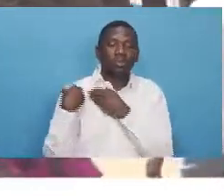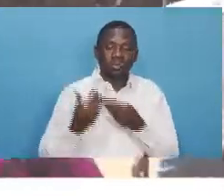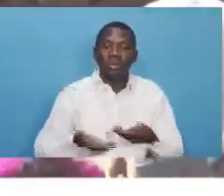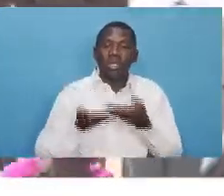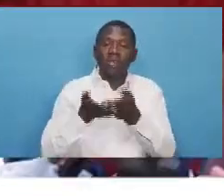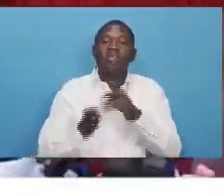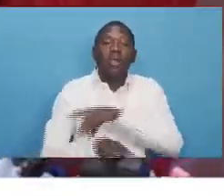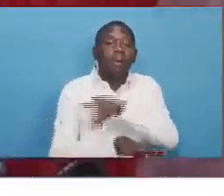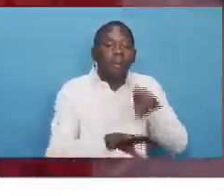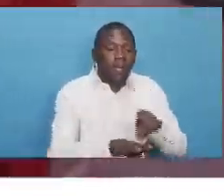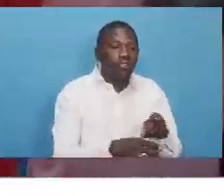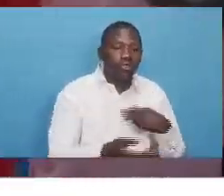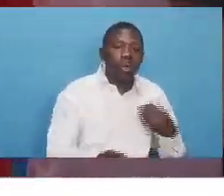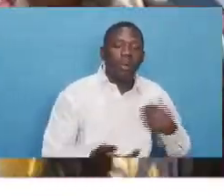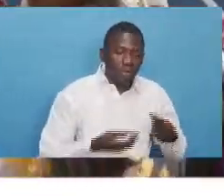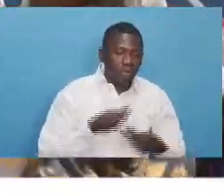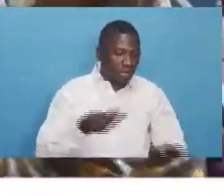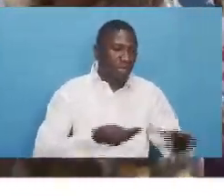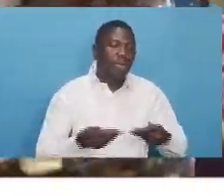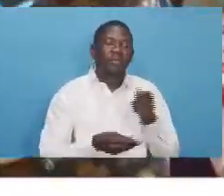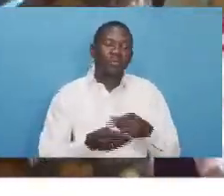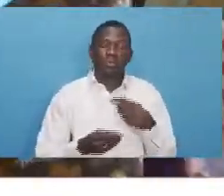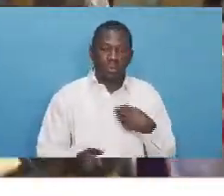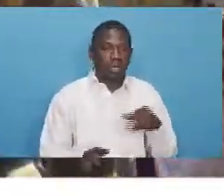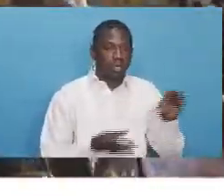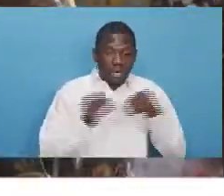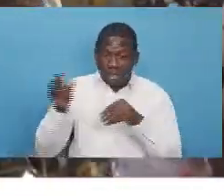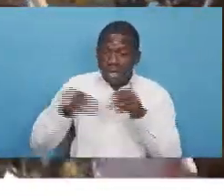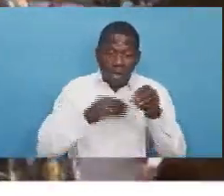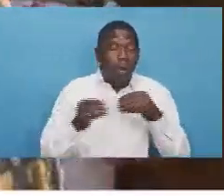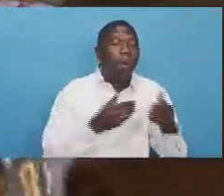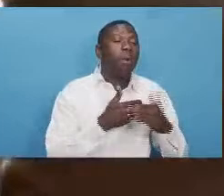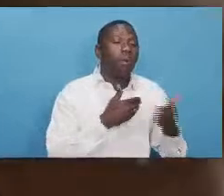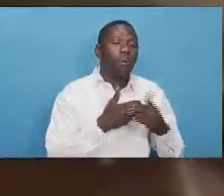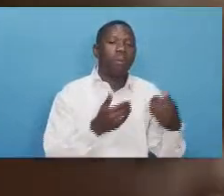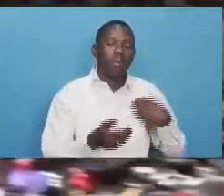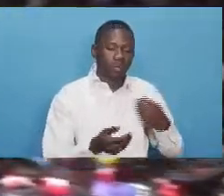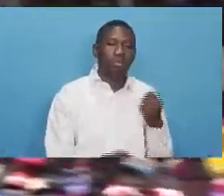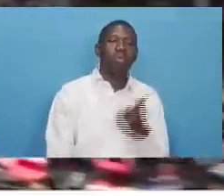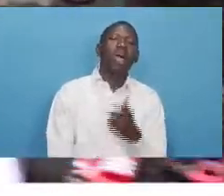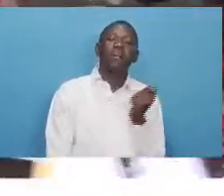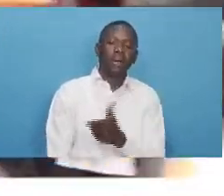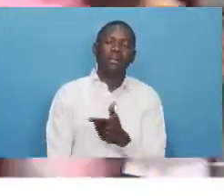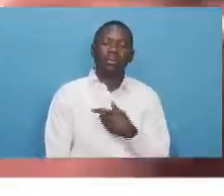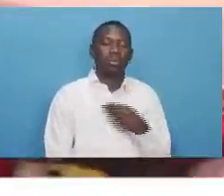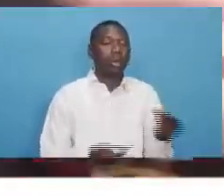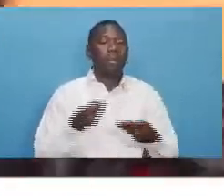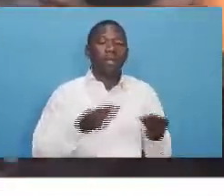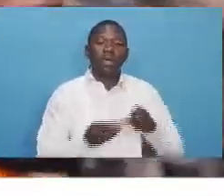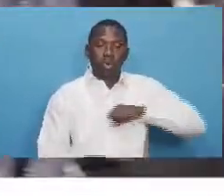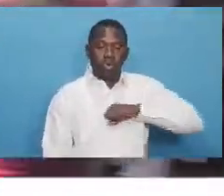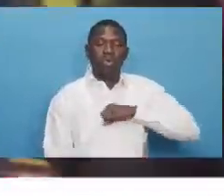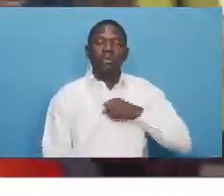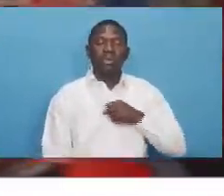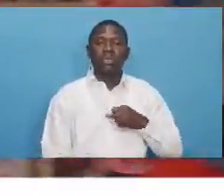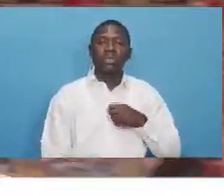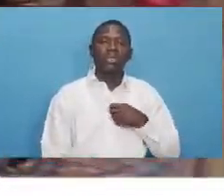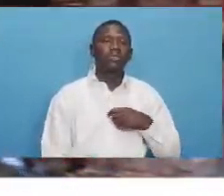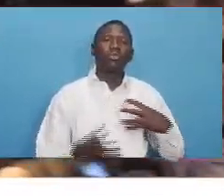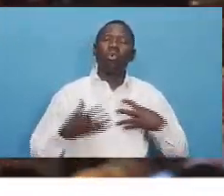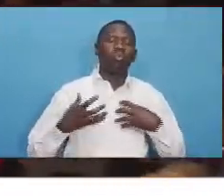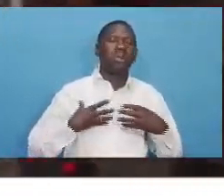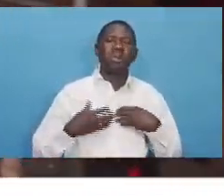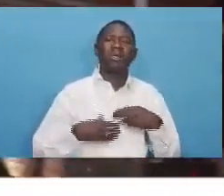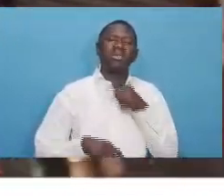display their products close to the main roads to attract more customers. Some business owners have blamed the KMC for the late